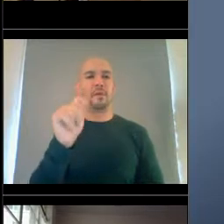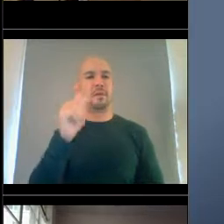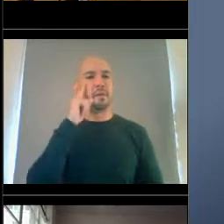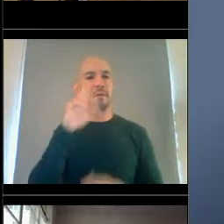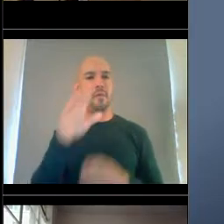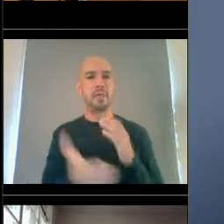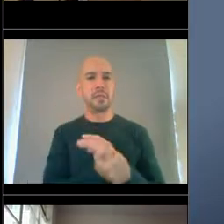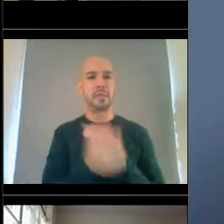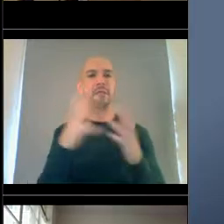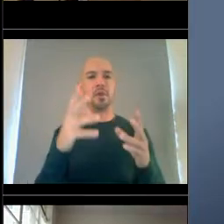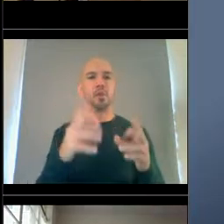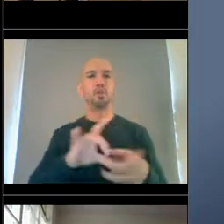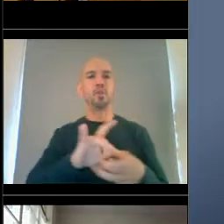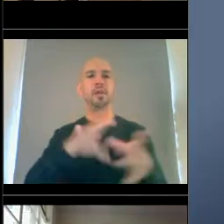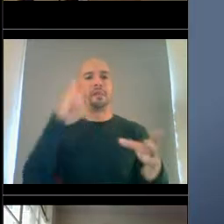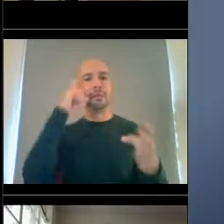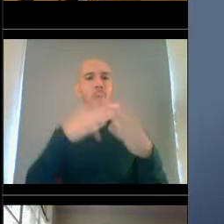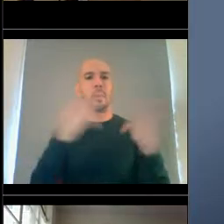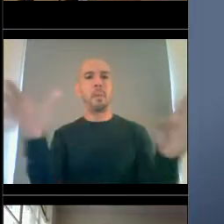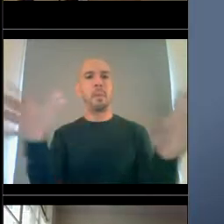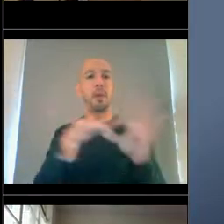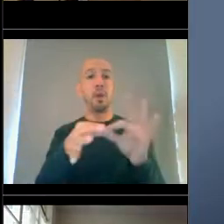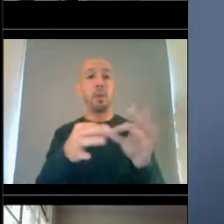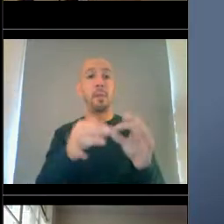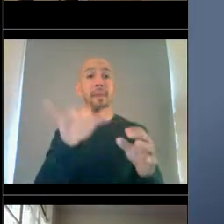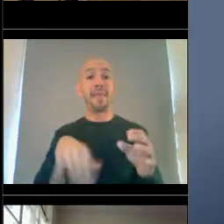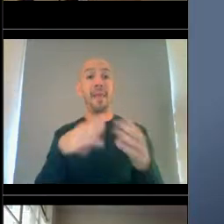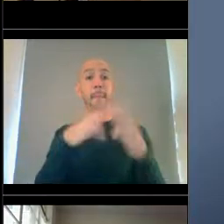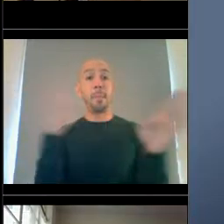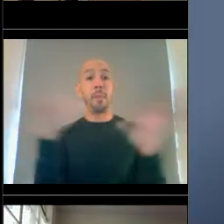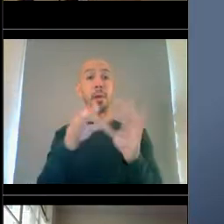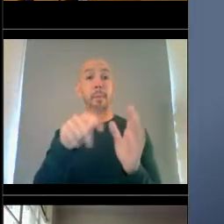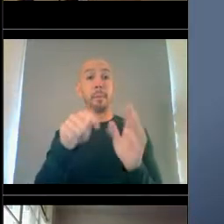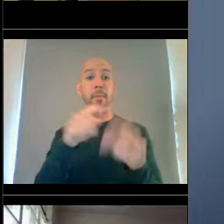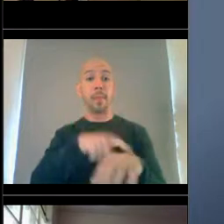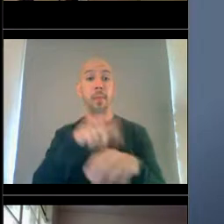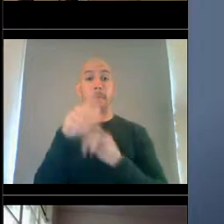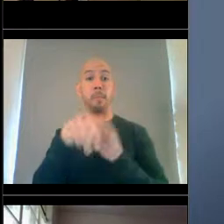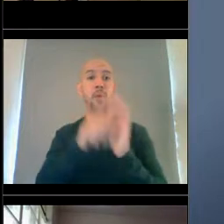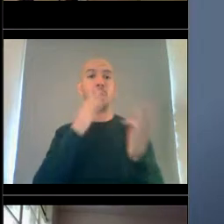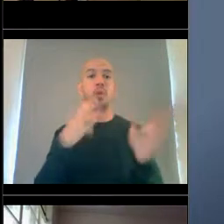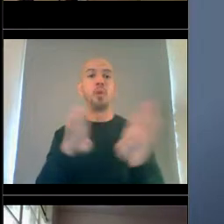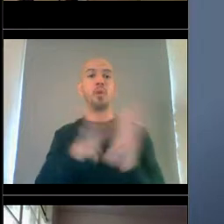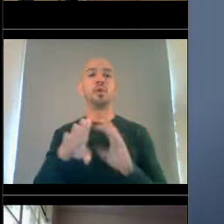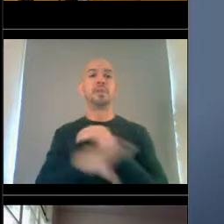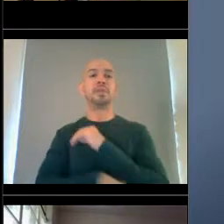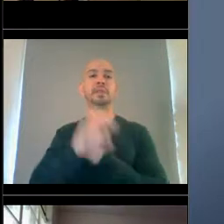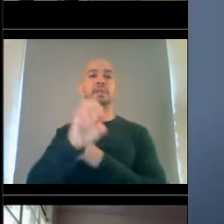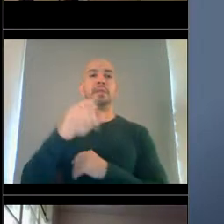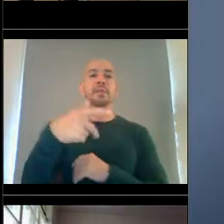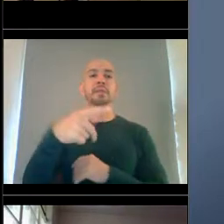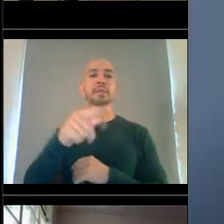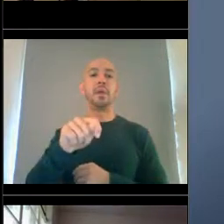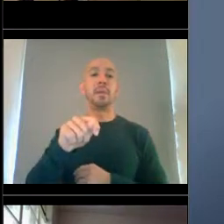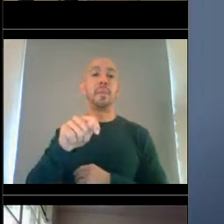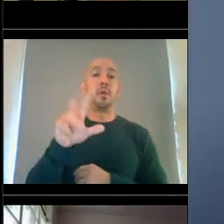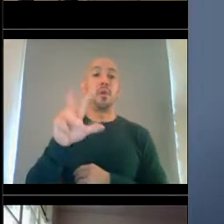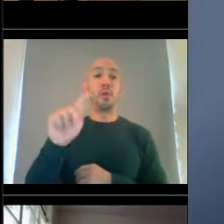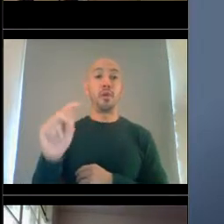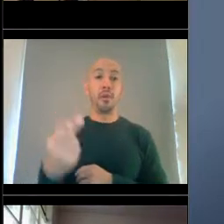comment on august 5th and the public comment period will close on september 30th so with that context i will hand it over to